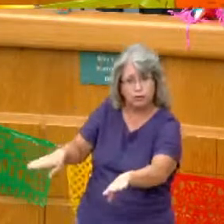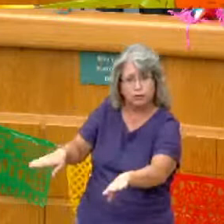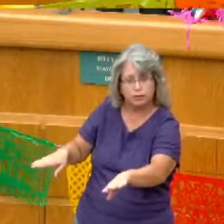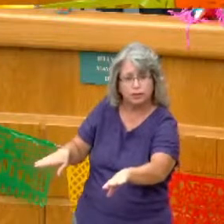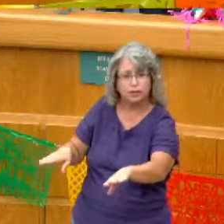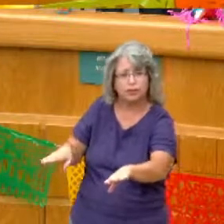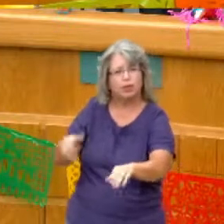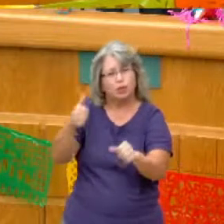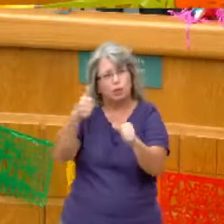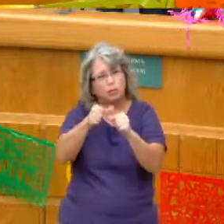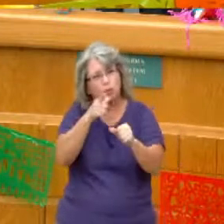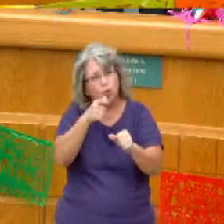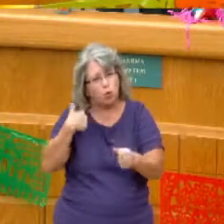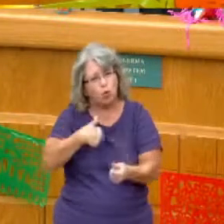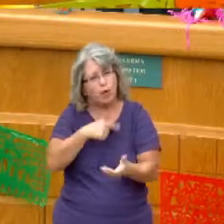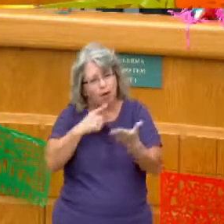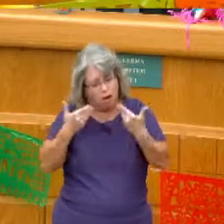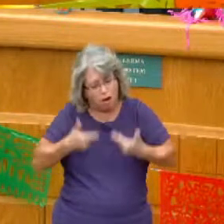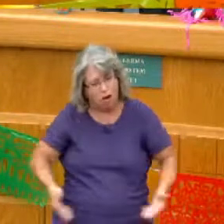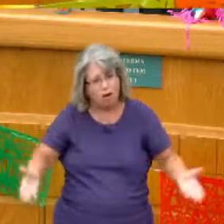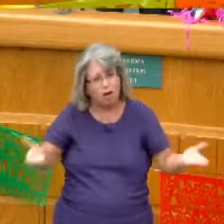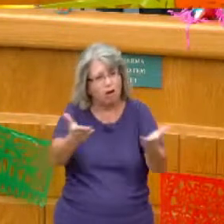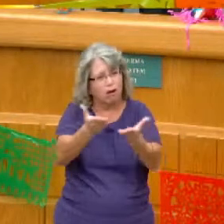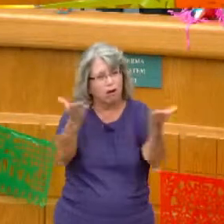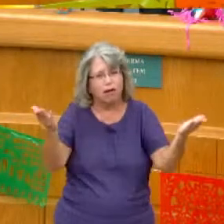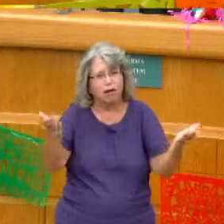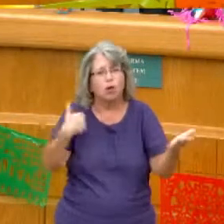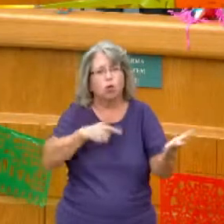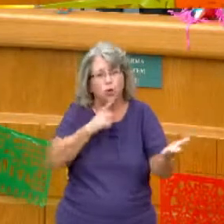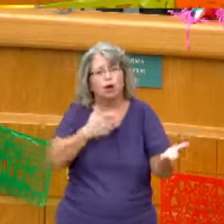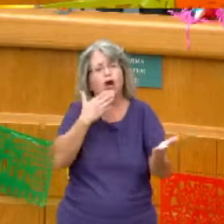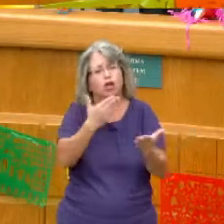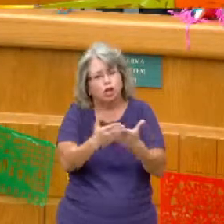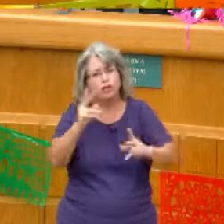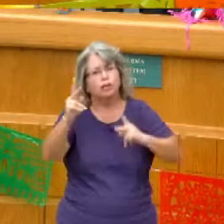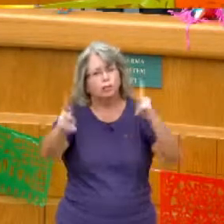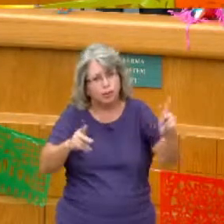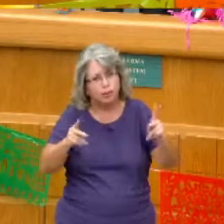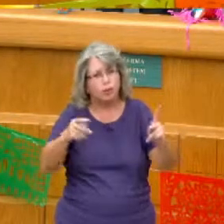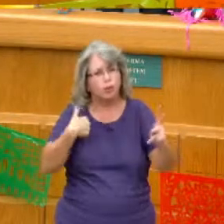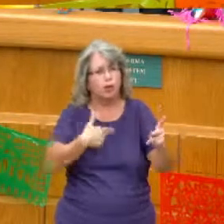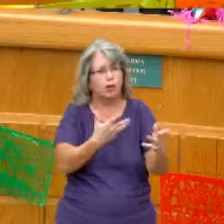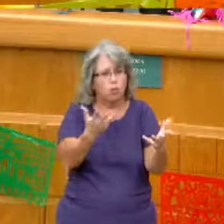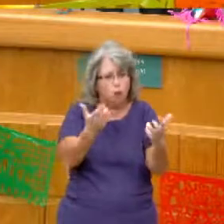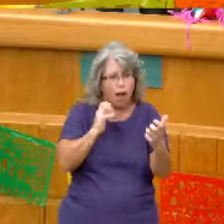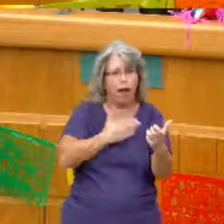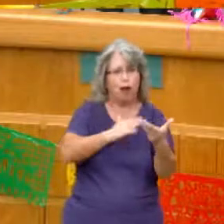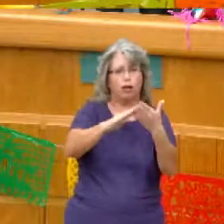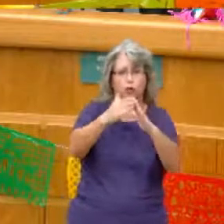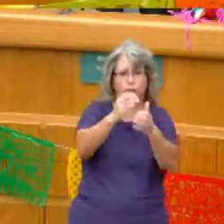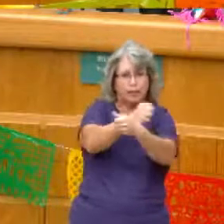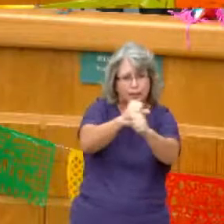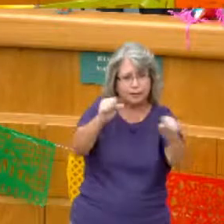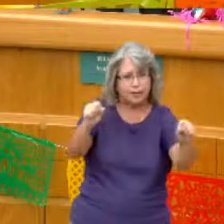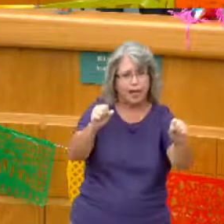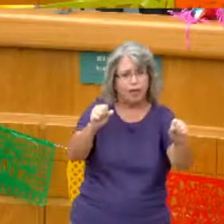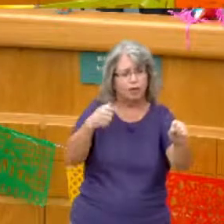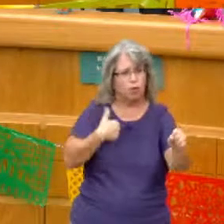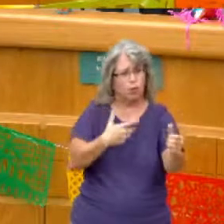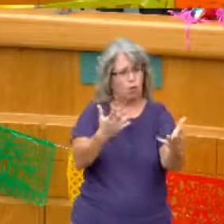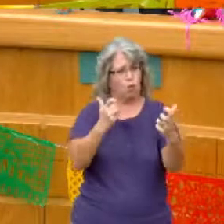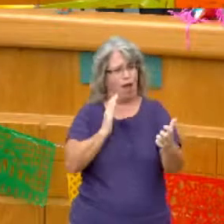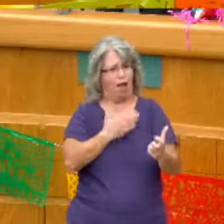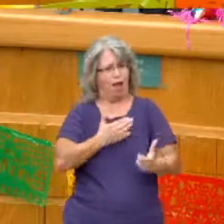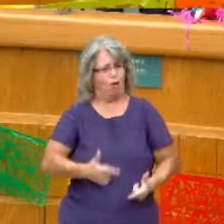We want our community safe. We want our lives back. This pandemic continues to take a toll on